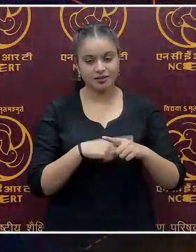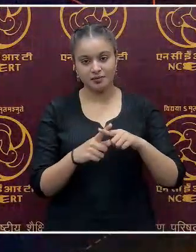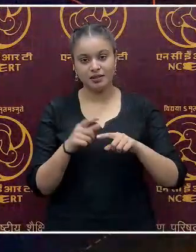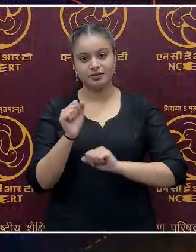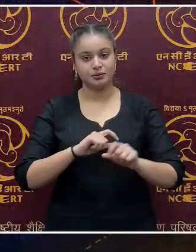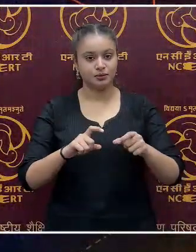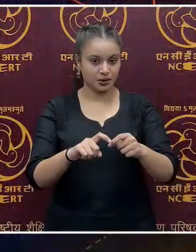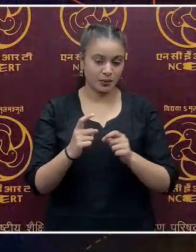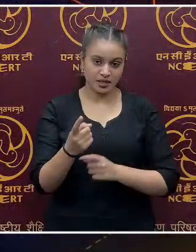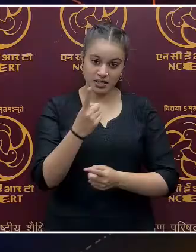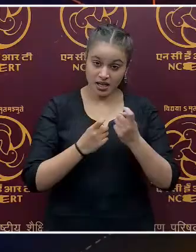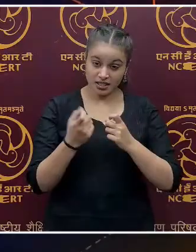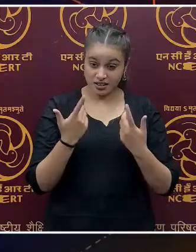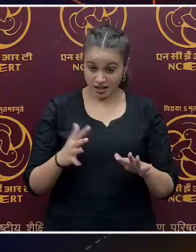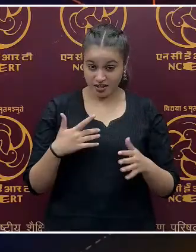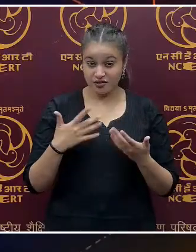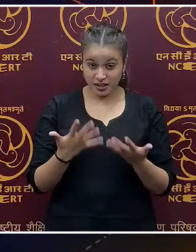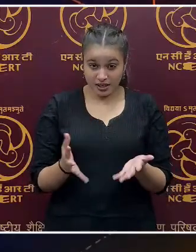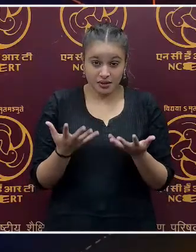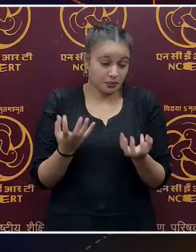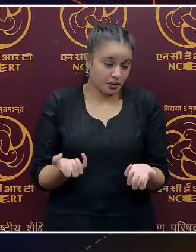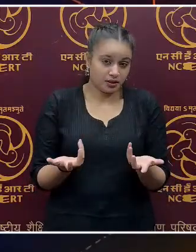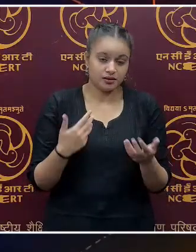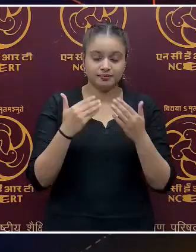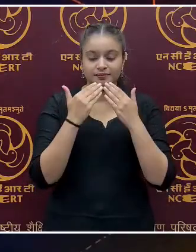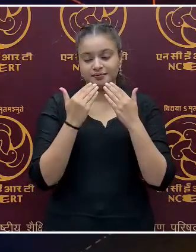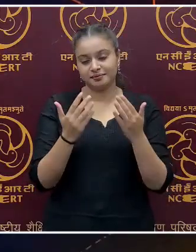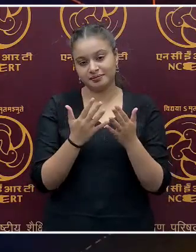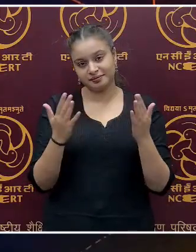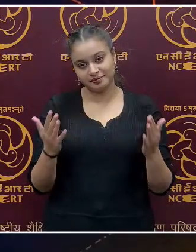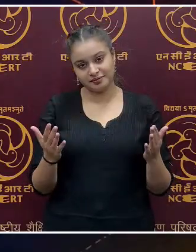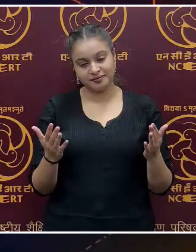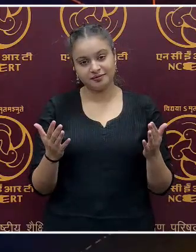raise your questions if there are any at all. Thank you so